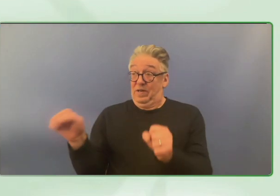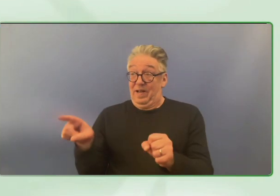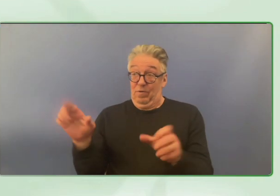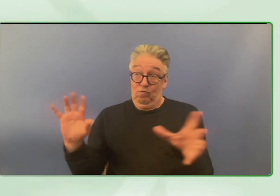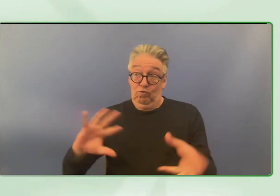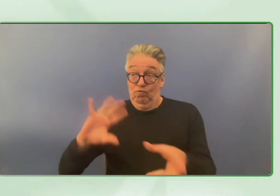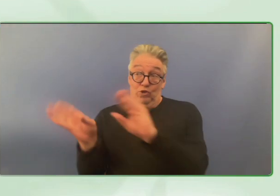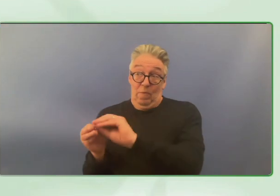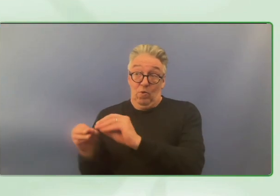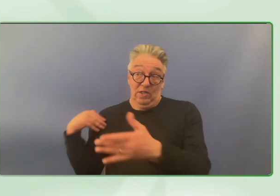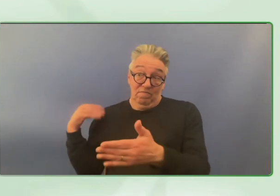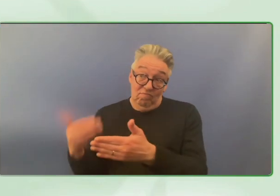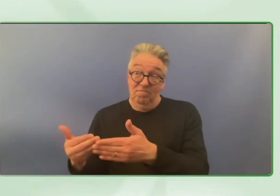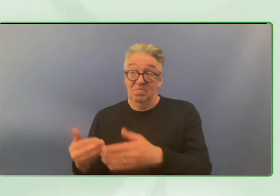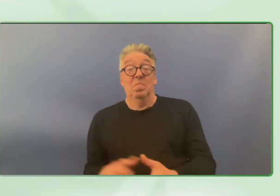And there may be questions.